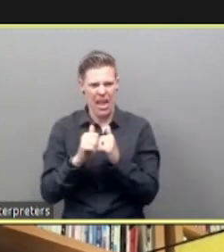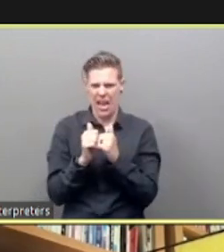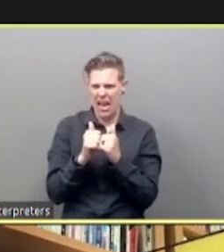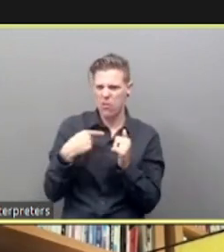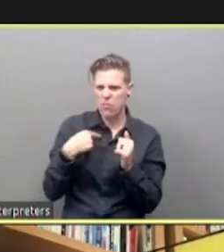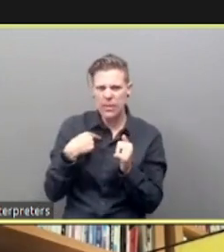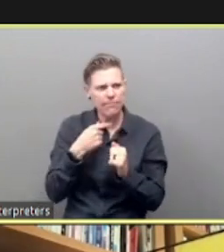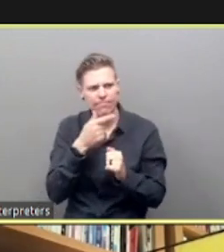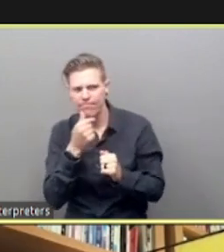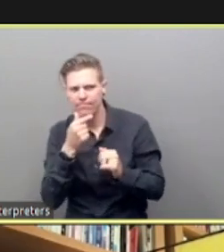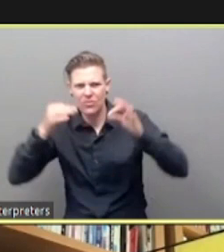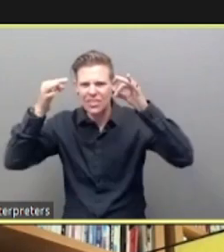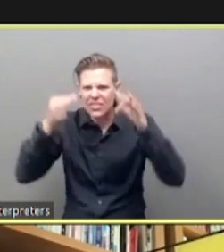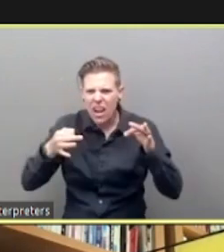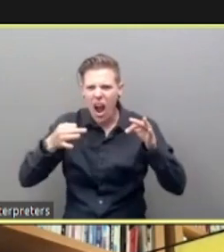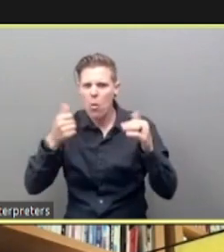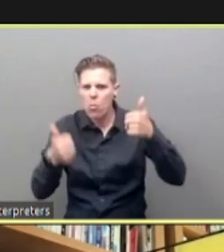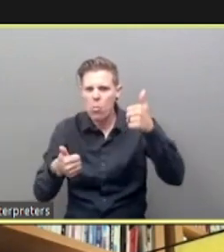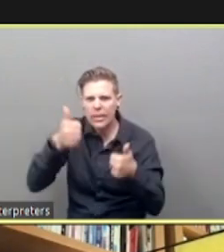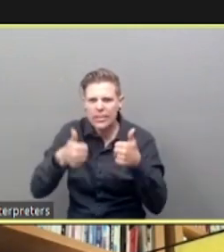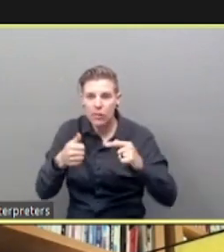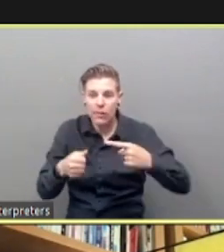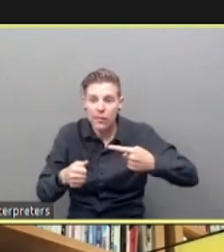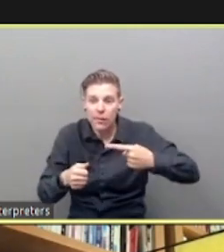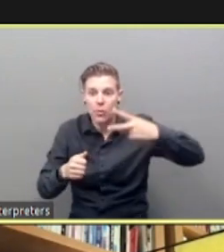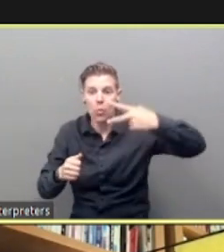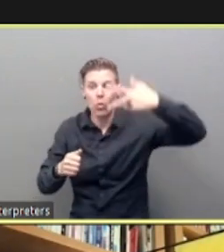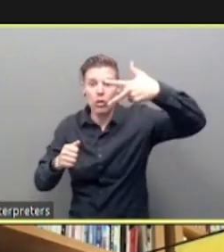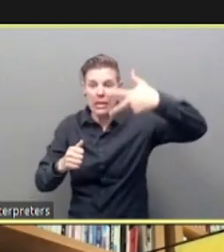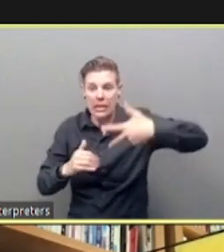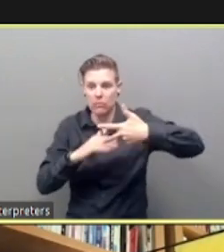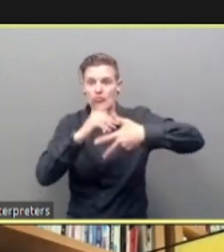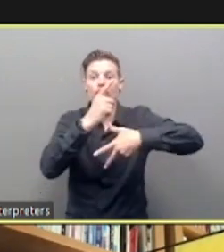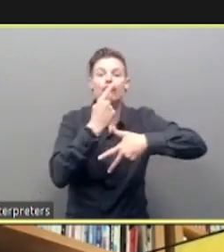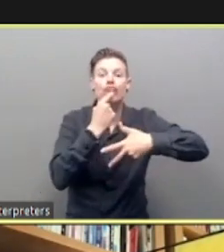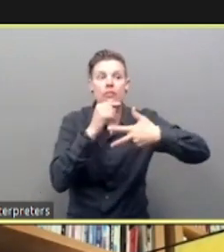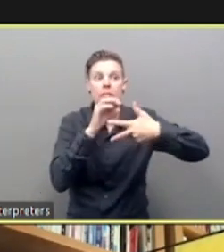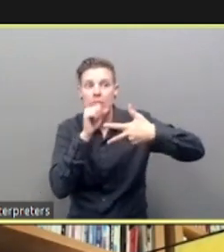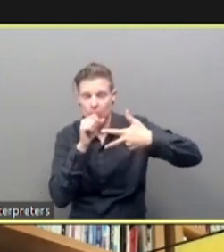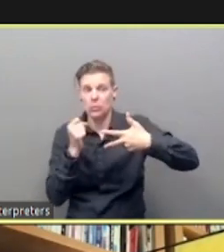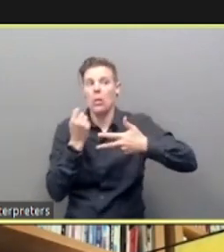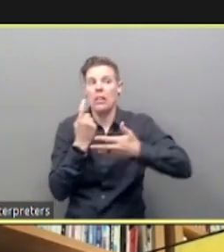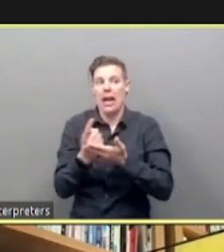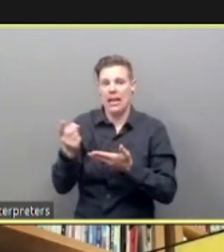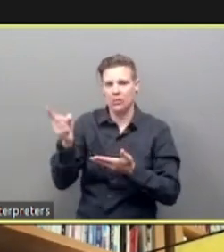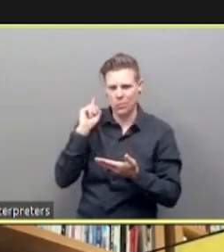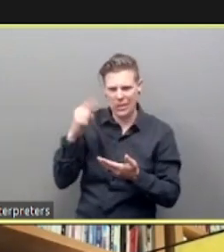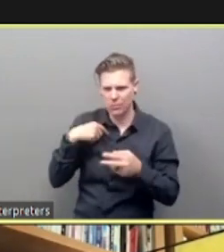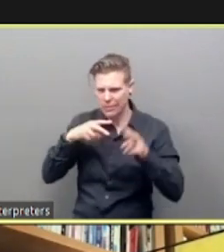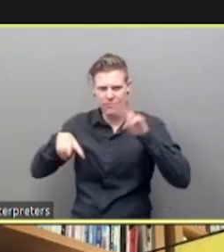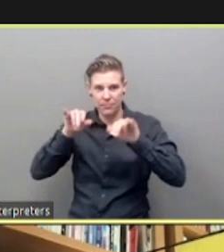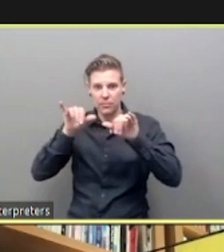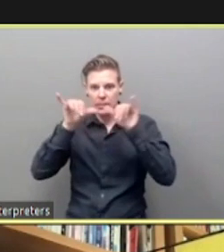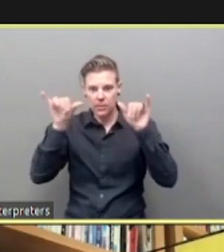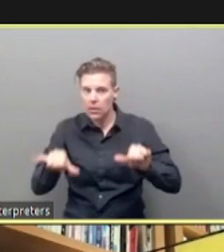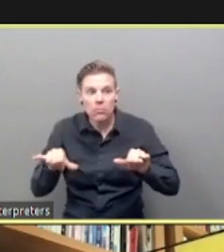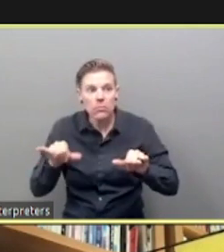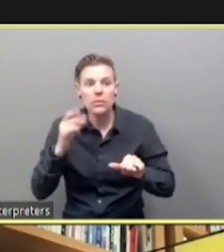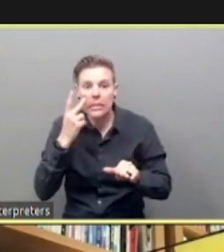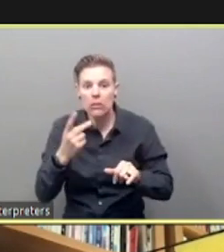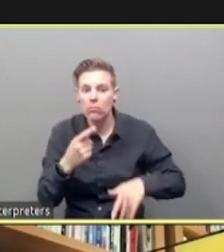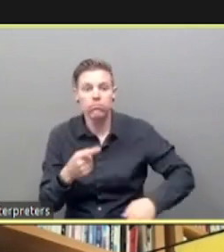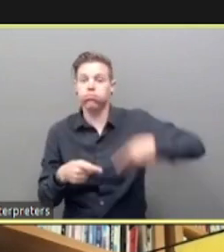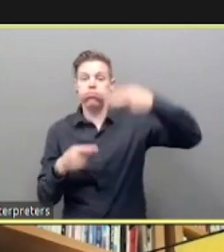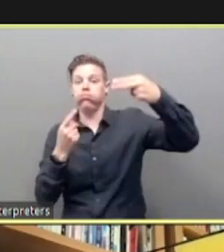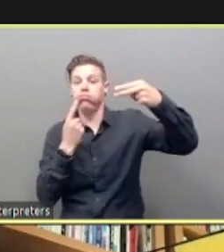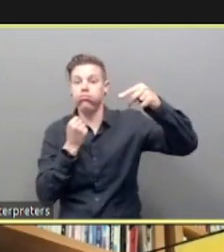so, and we'll show you last week's scoring. The things that got red were the fact that we were having